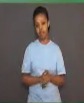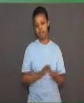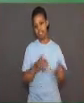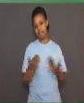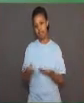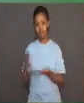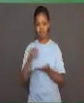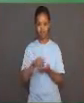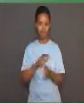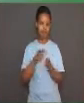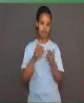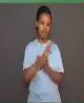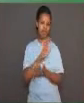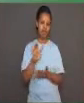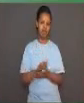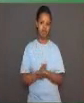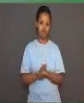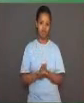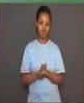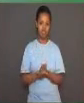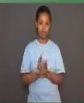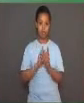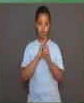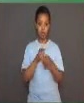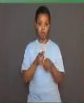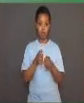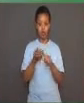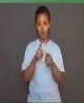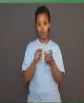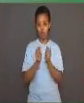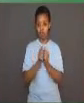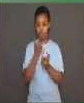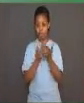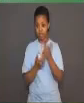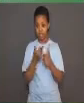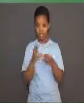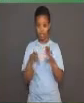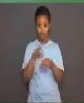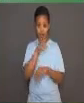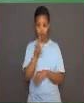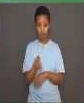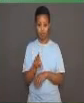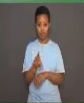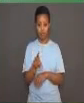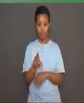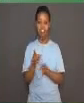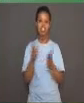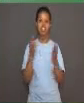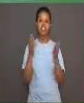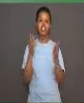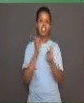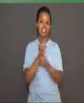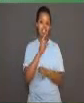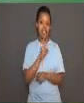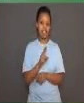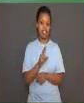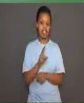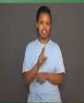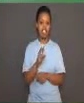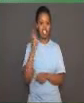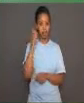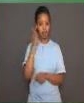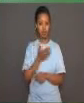Welcome back, everyone. Did you share your answers with your classmates? I am sure you thought of some